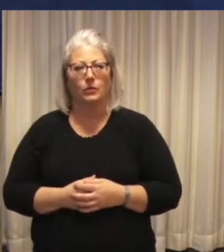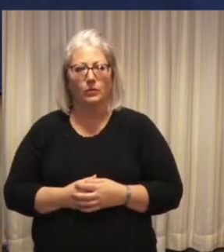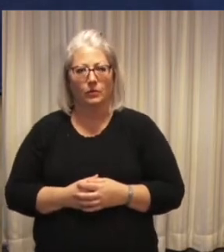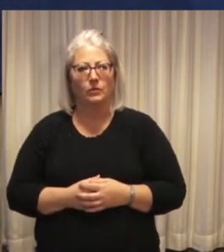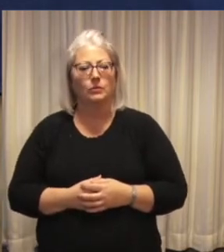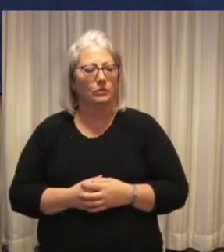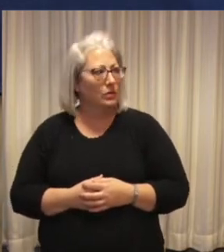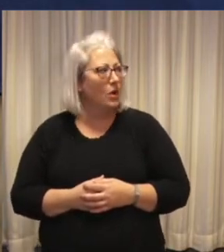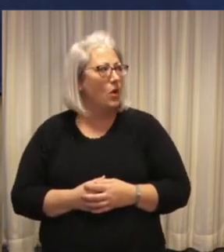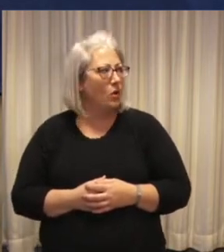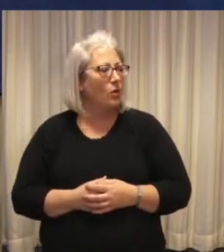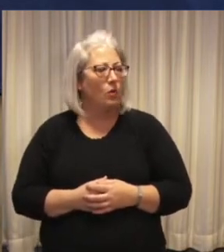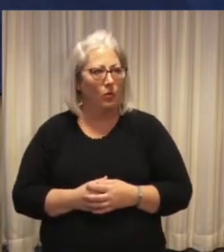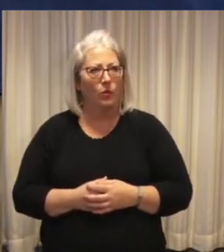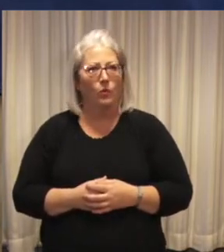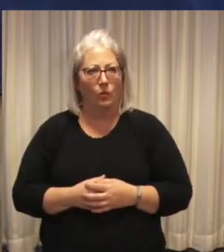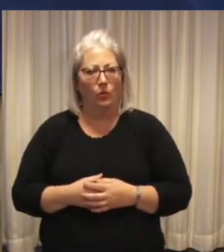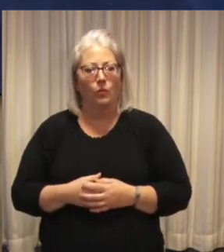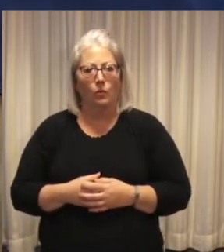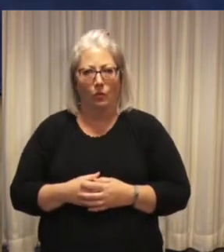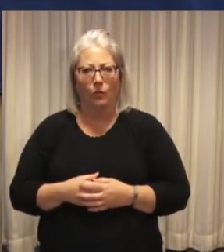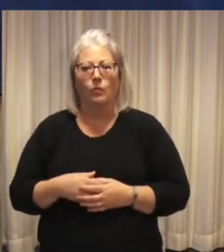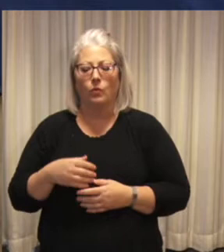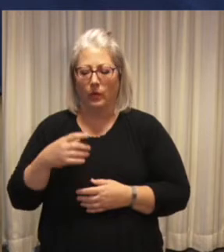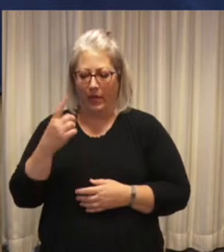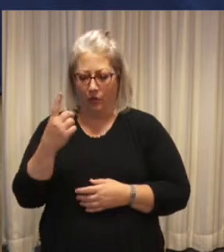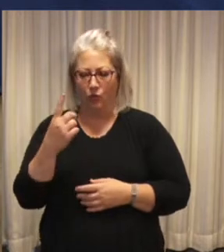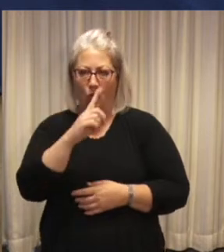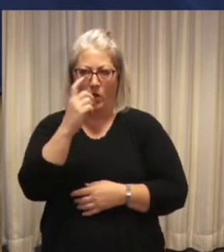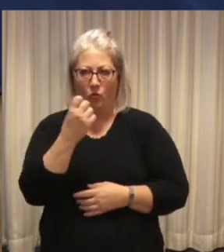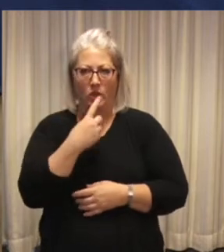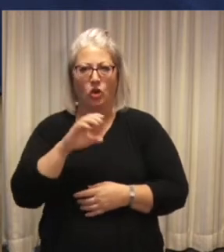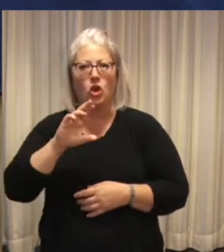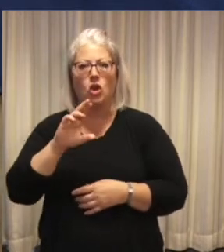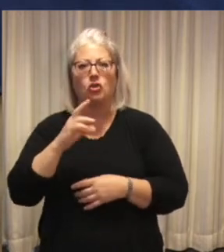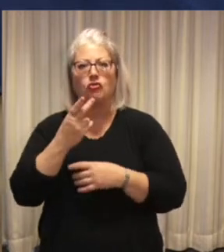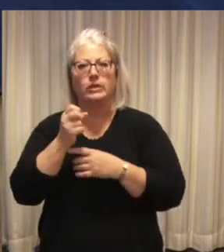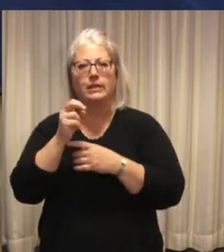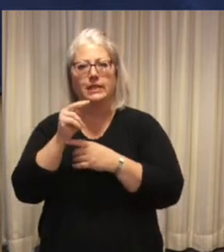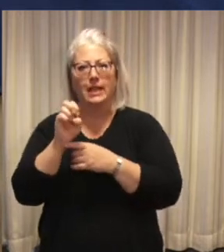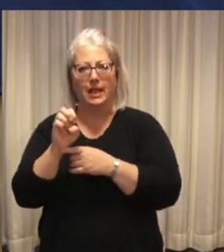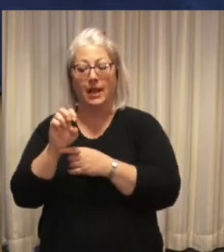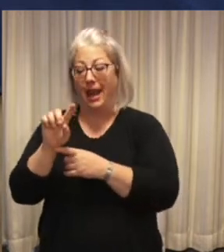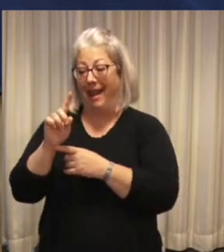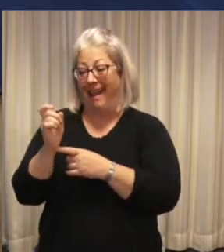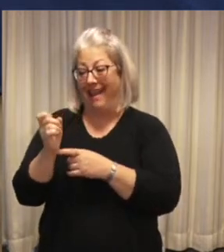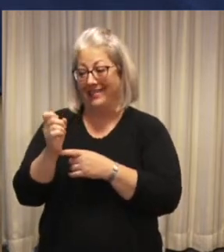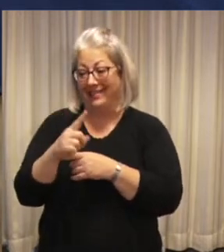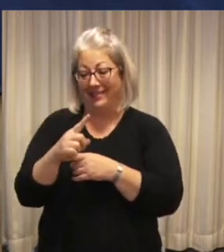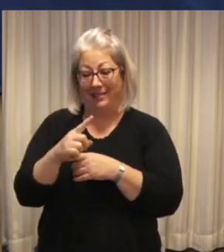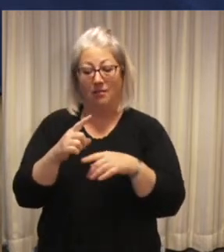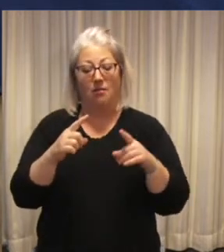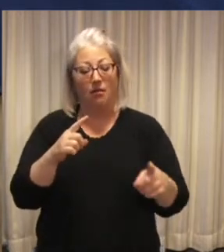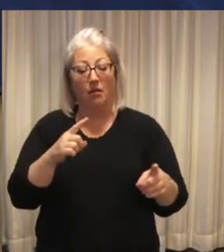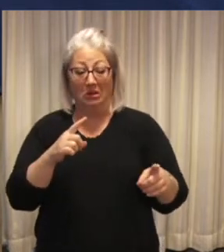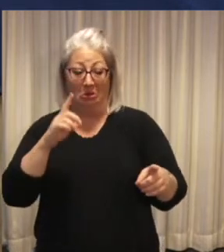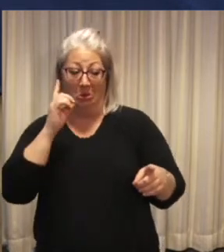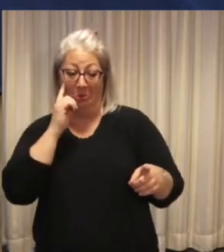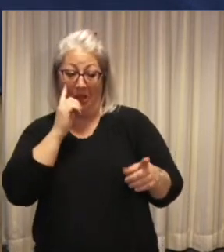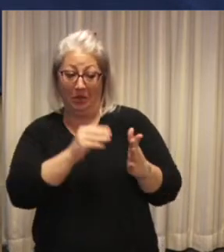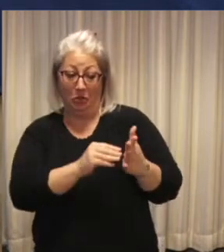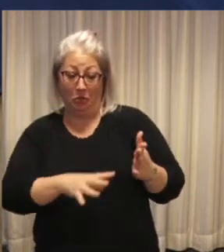that I think we both can take a stab at. Christine asked, Superintendent, how likely do you think it is that students will go back to